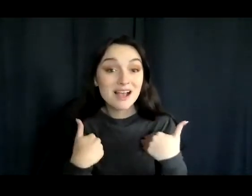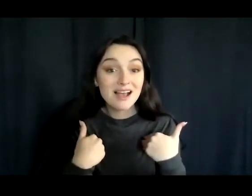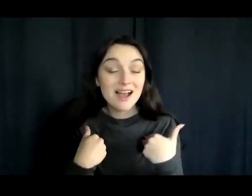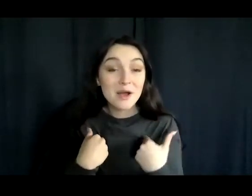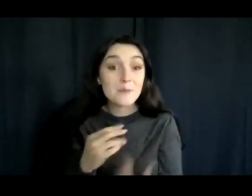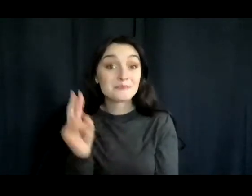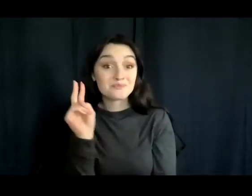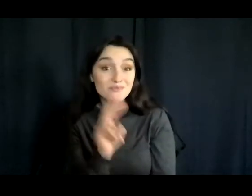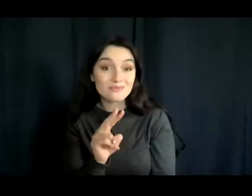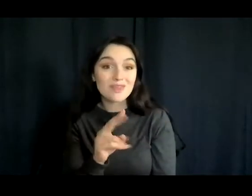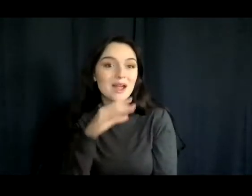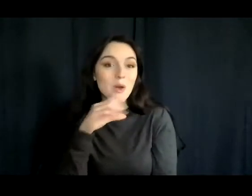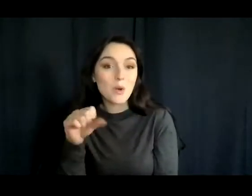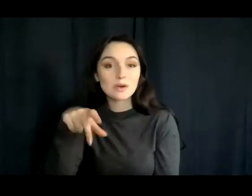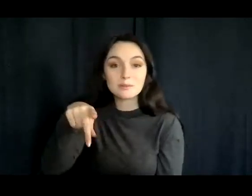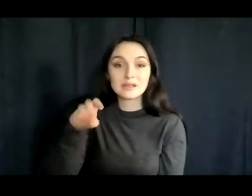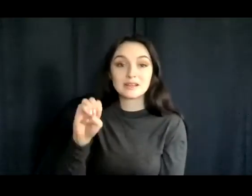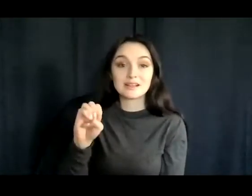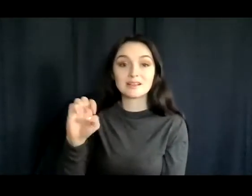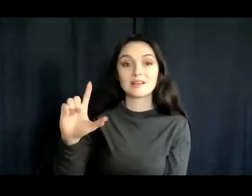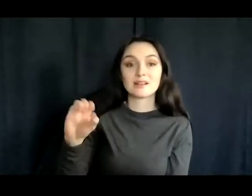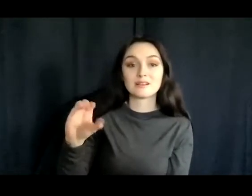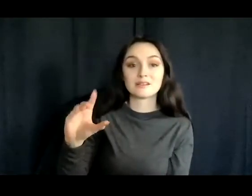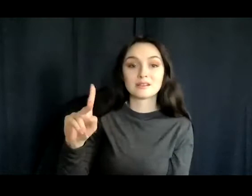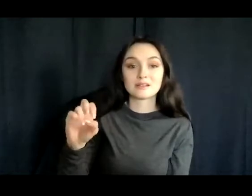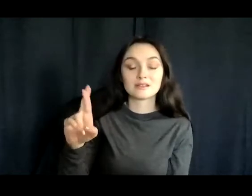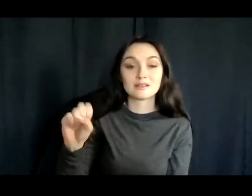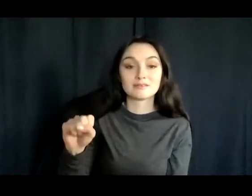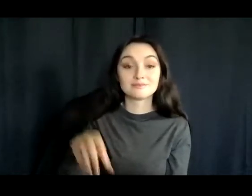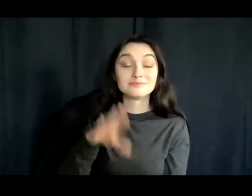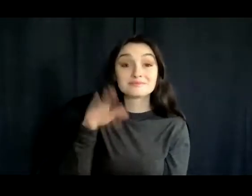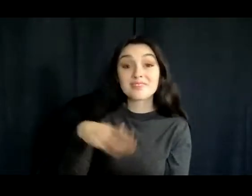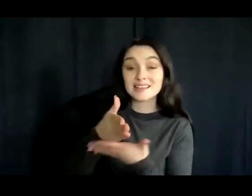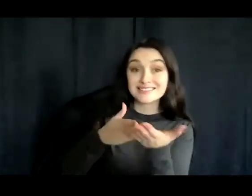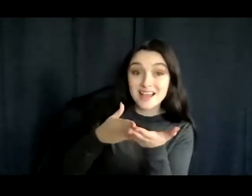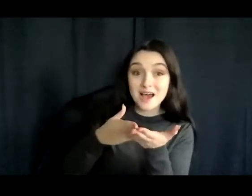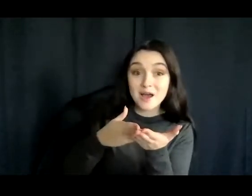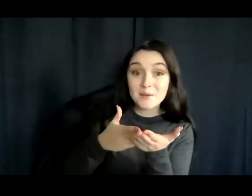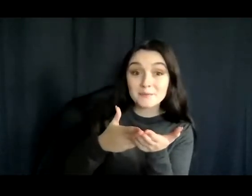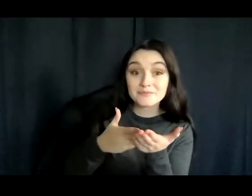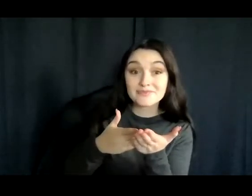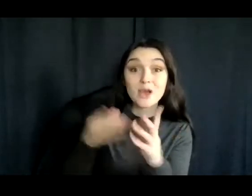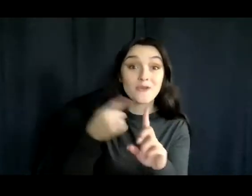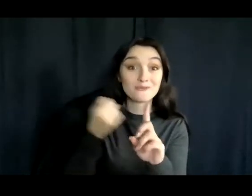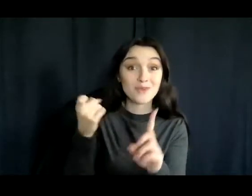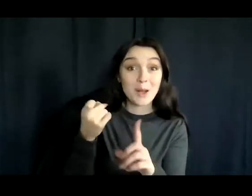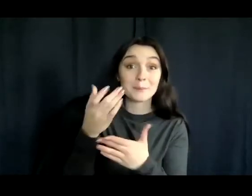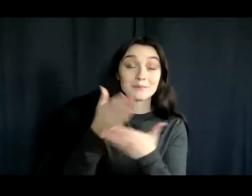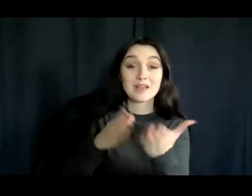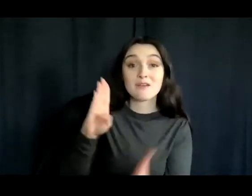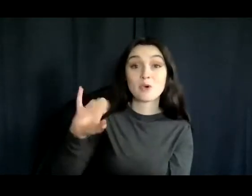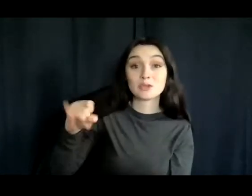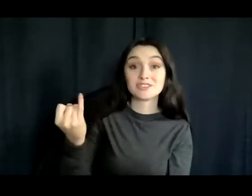Small PE lockers. Some of these lockers actually came out of some 4J schools that are